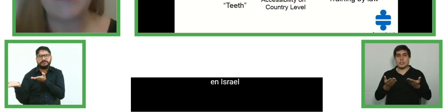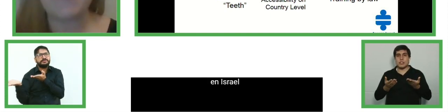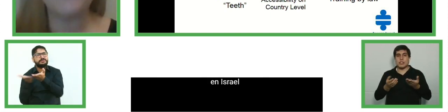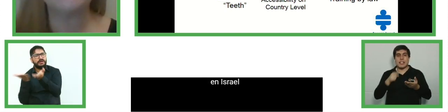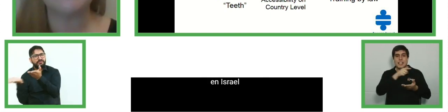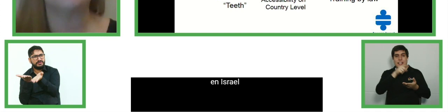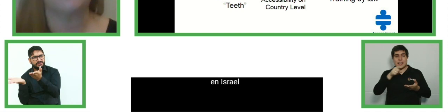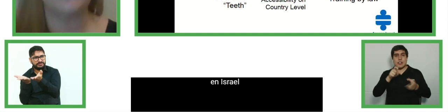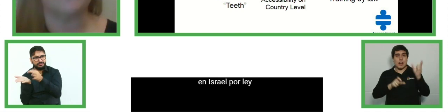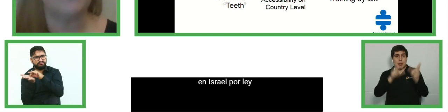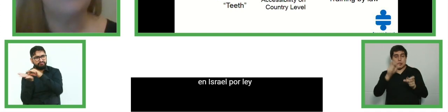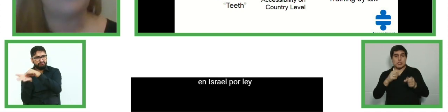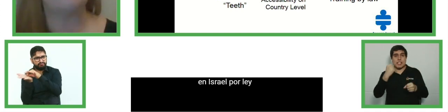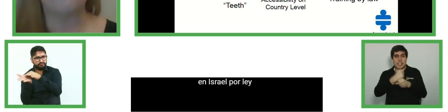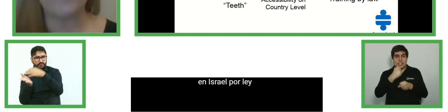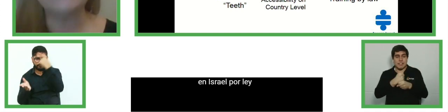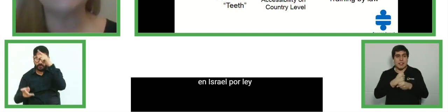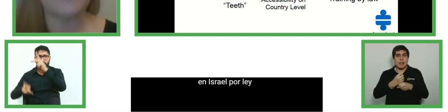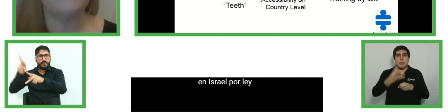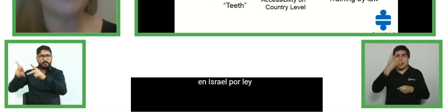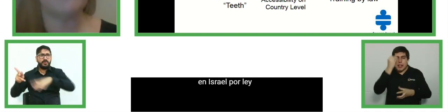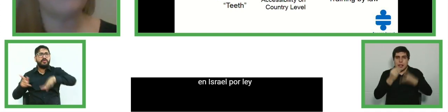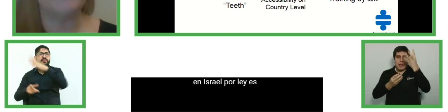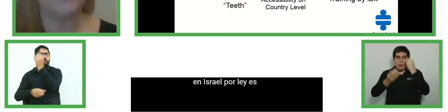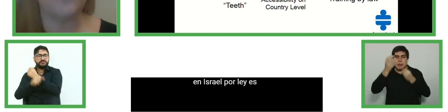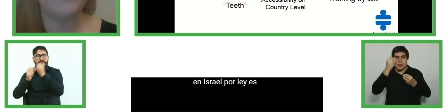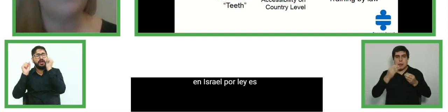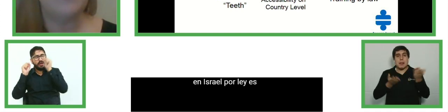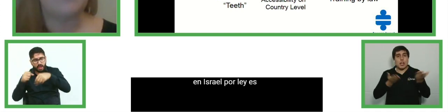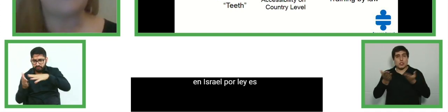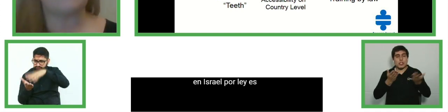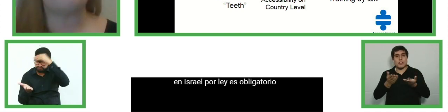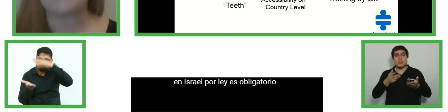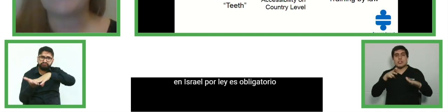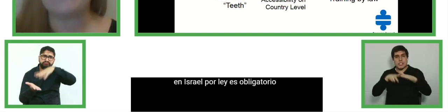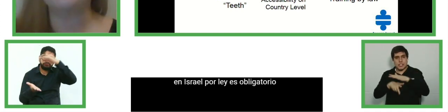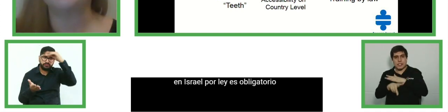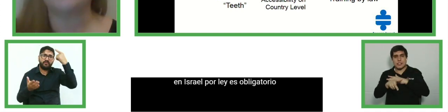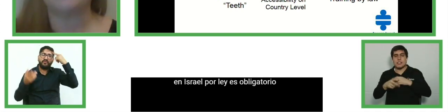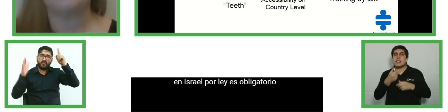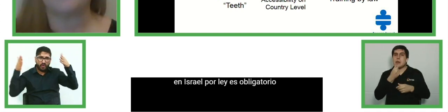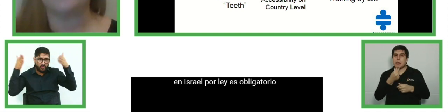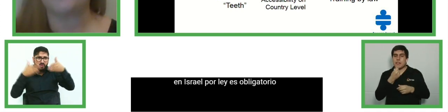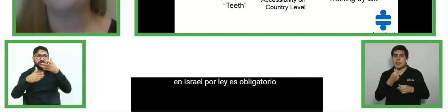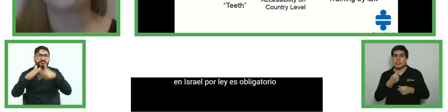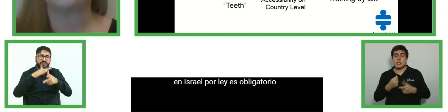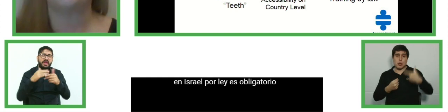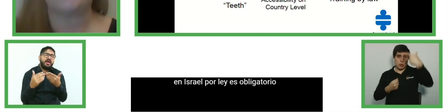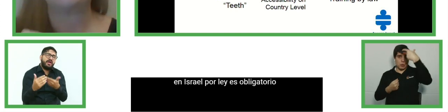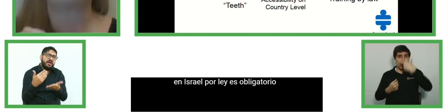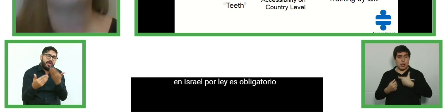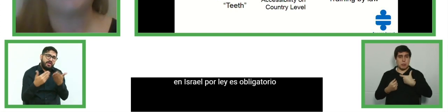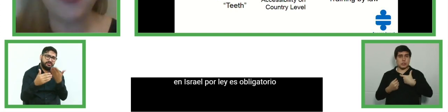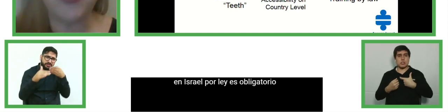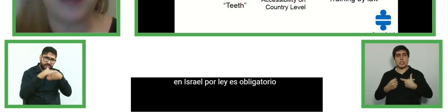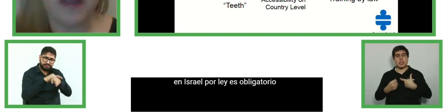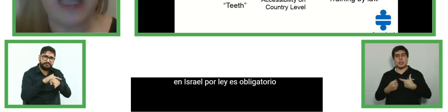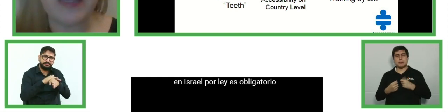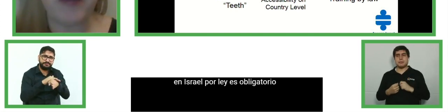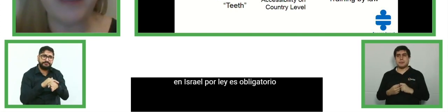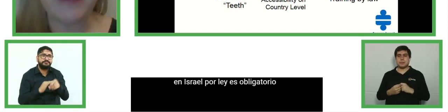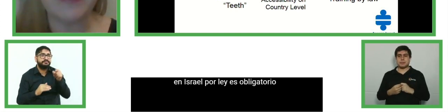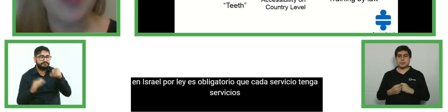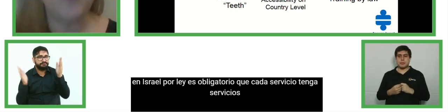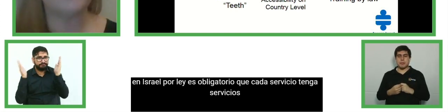of the employee, I have to go through experiential experiences, which is something that Access Israel did before